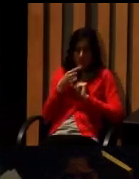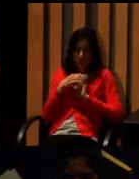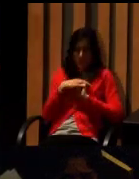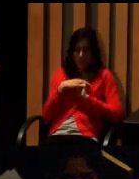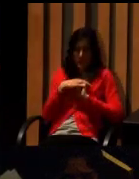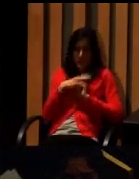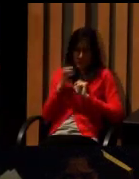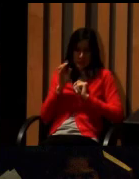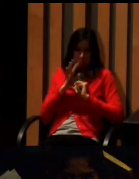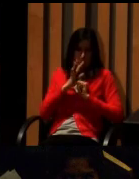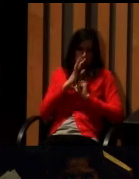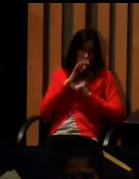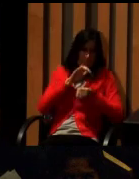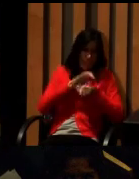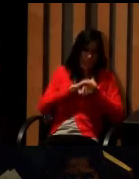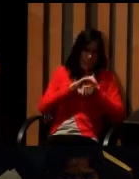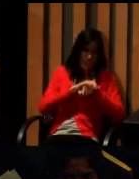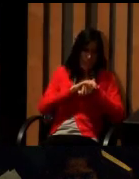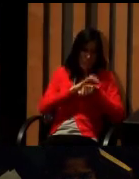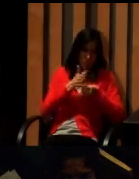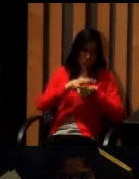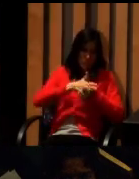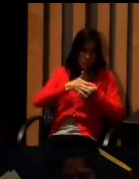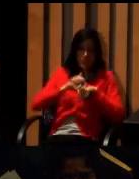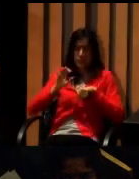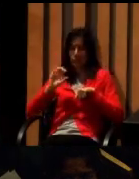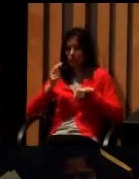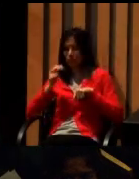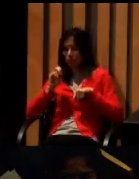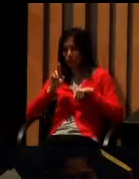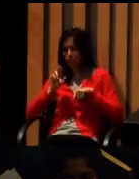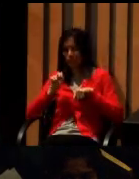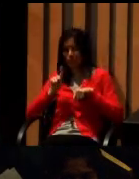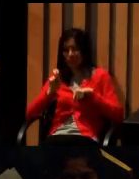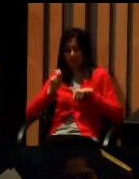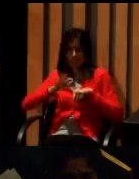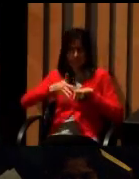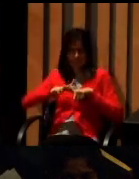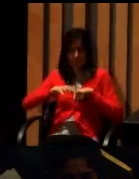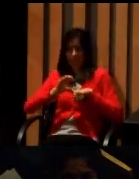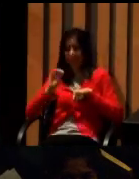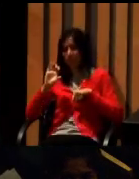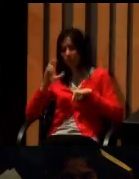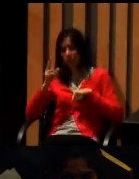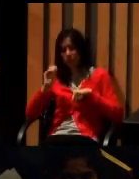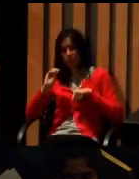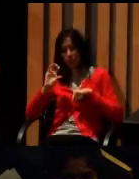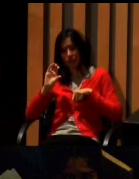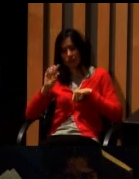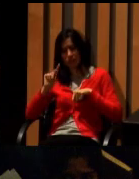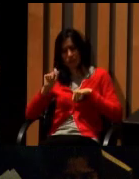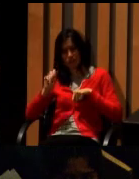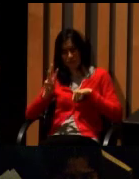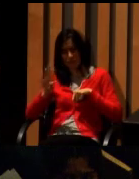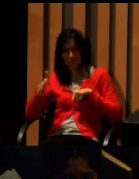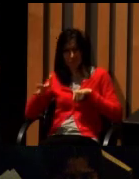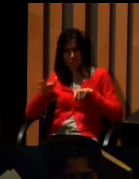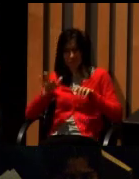broken Cherokee, broken English, and a little Choctaw. But I'm going to put it to you the way he used to say